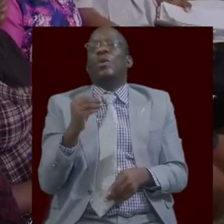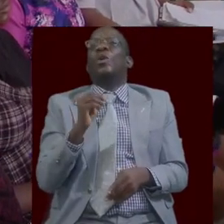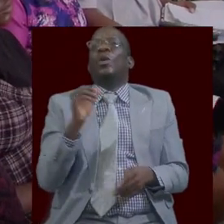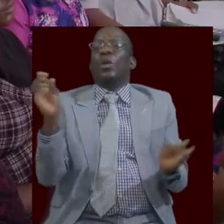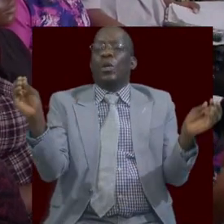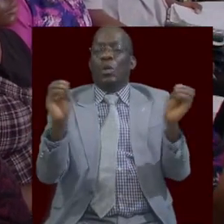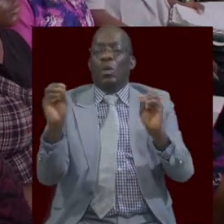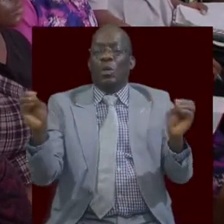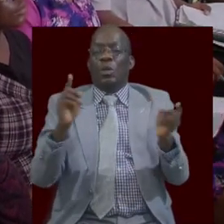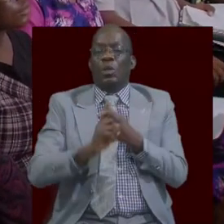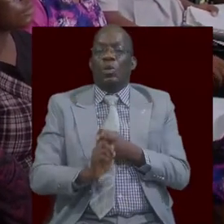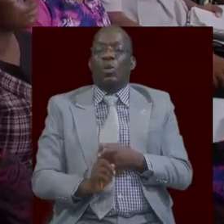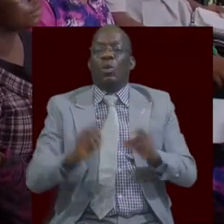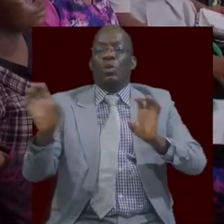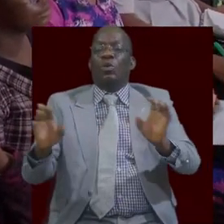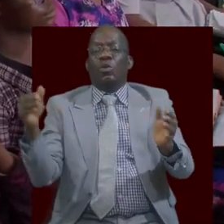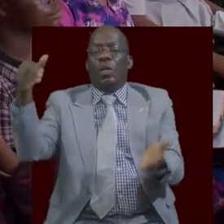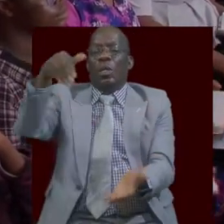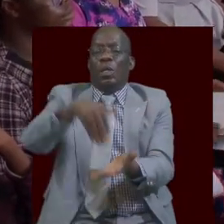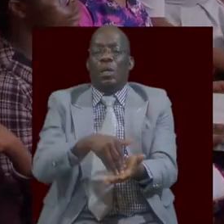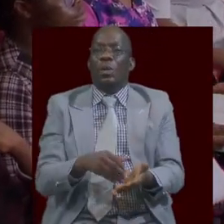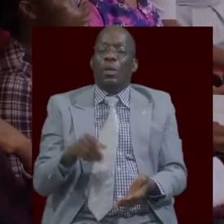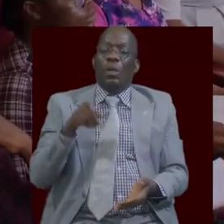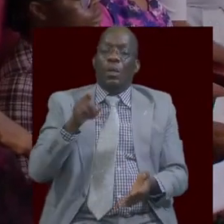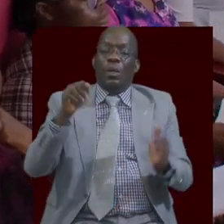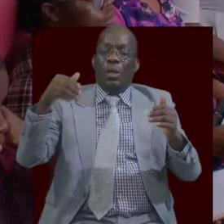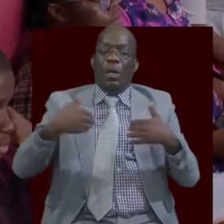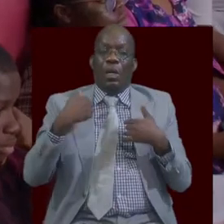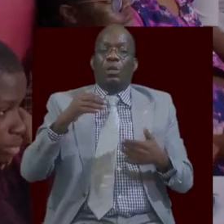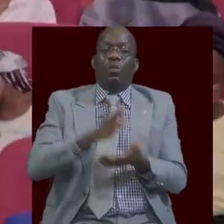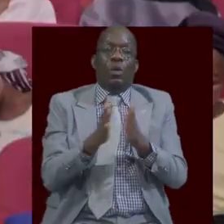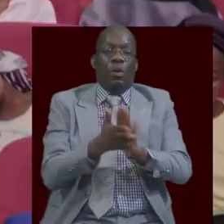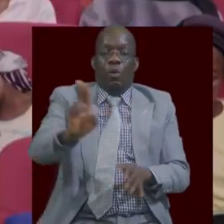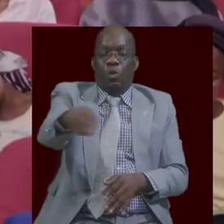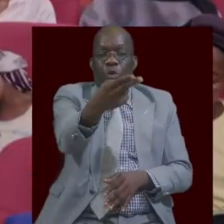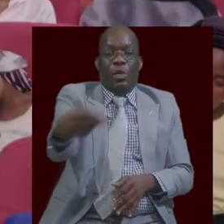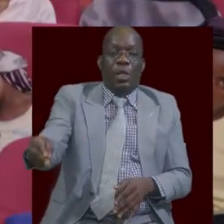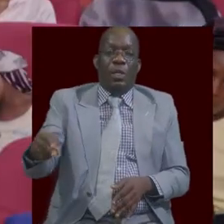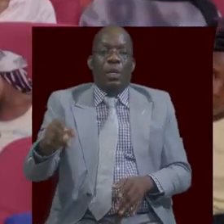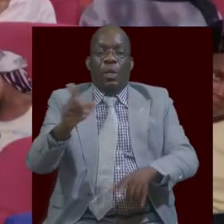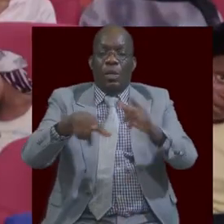again. He has expired. I will not expire.